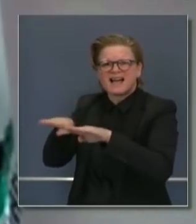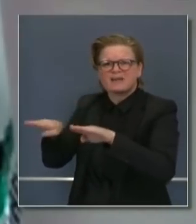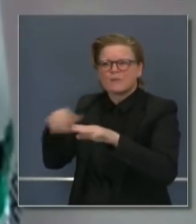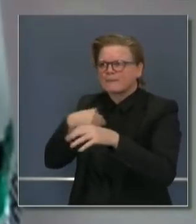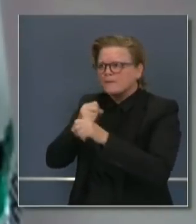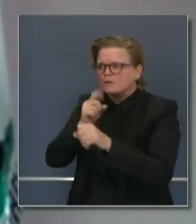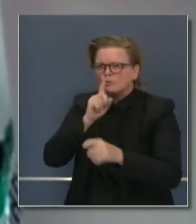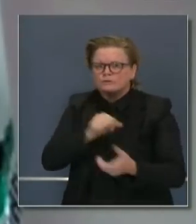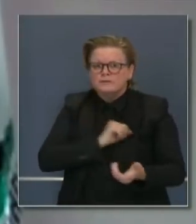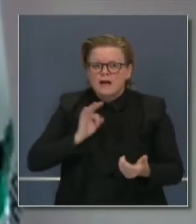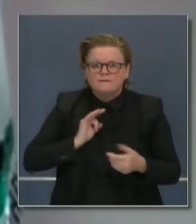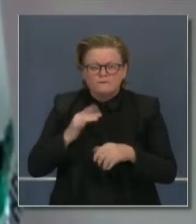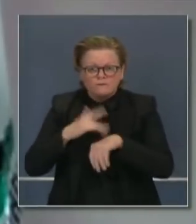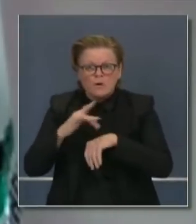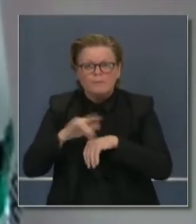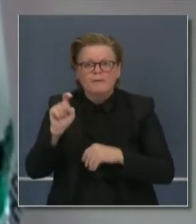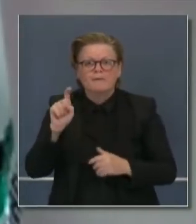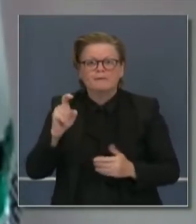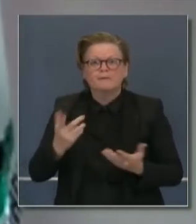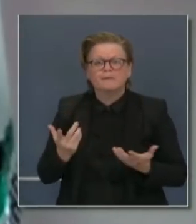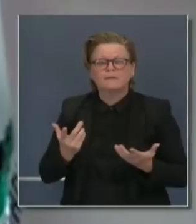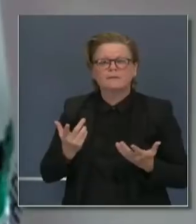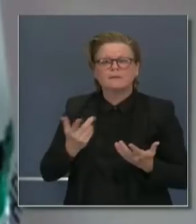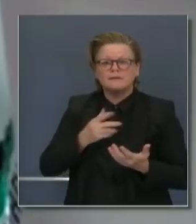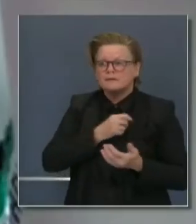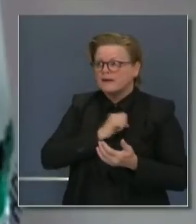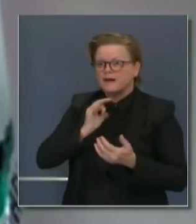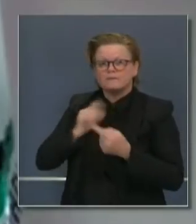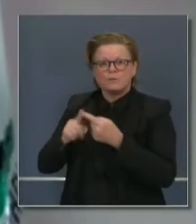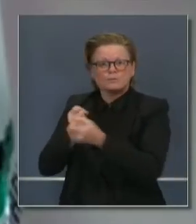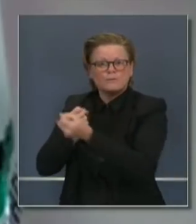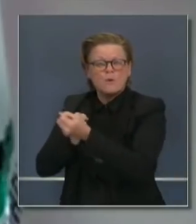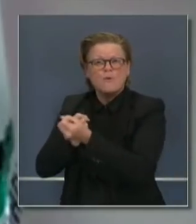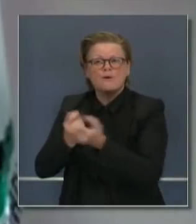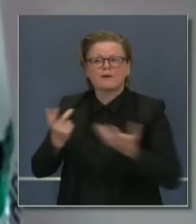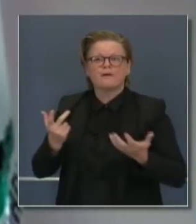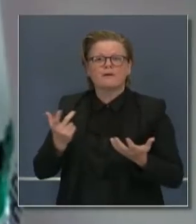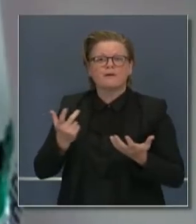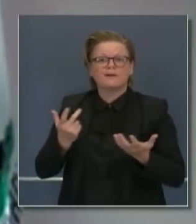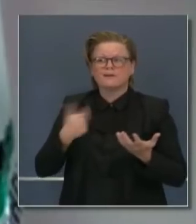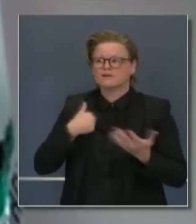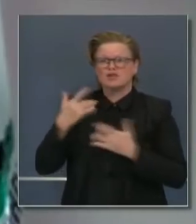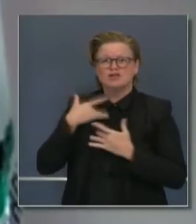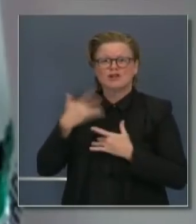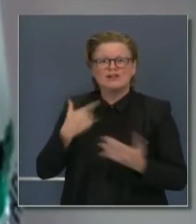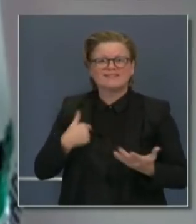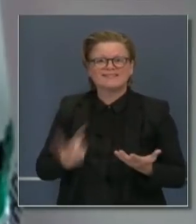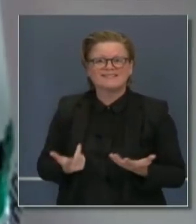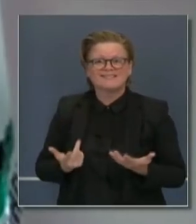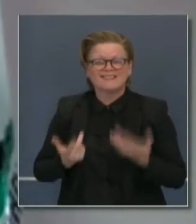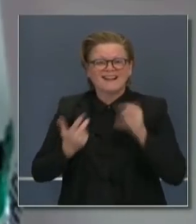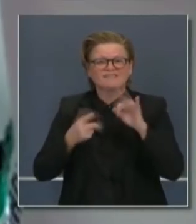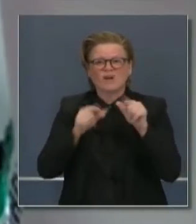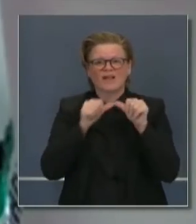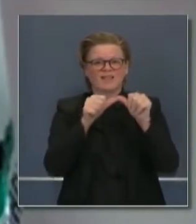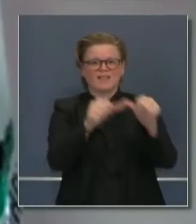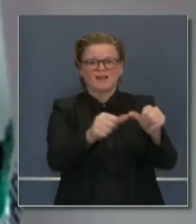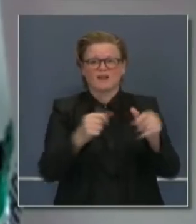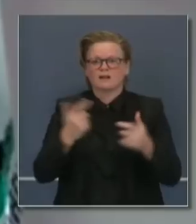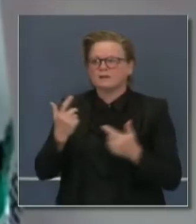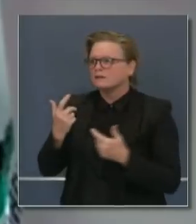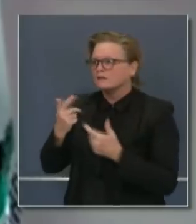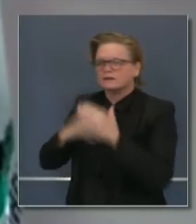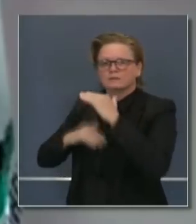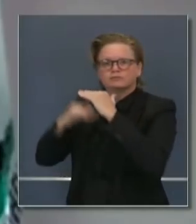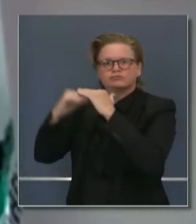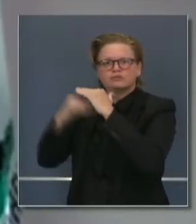other tools that allow us to take care of very sick individuals. But it is a staffing issue. We know that those frontline healthcare workers